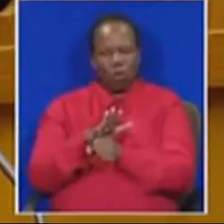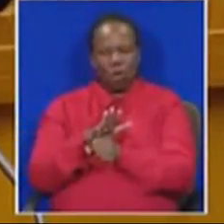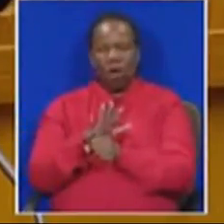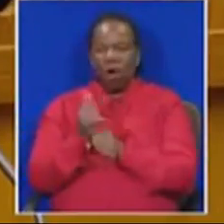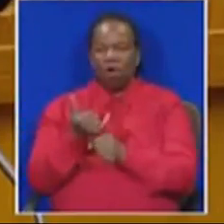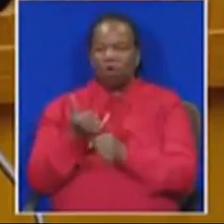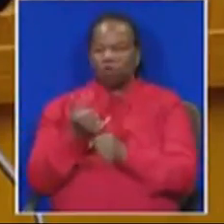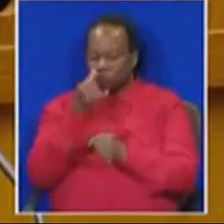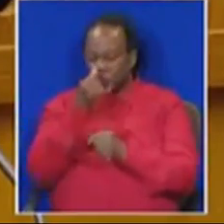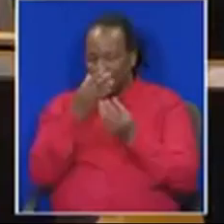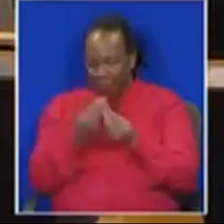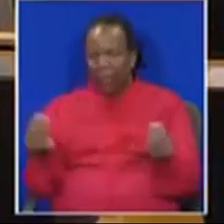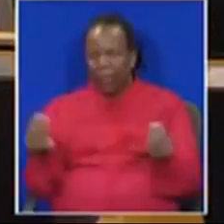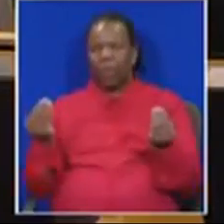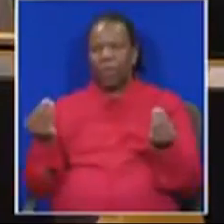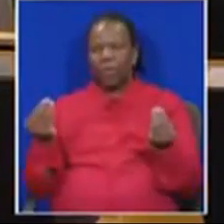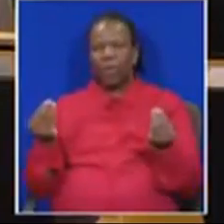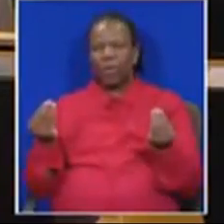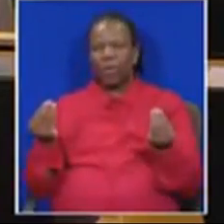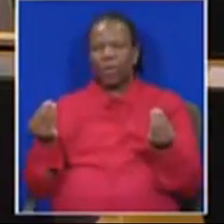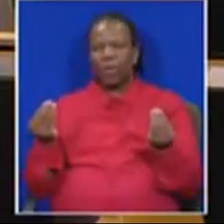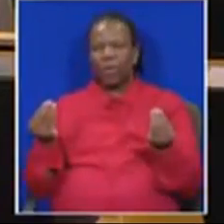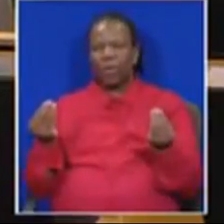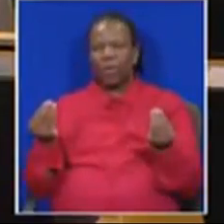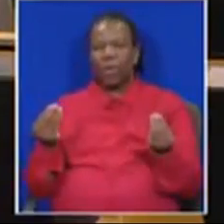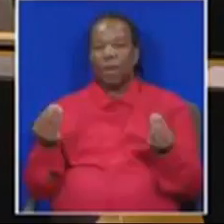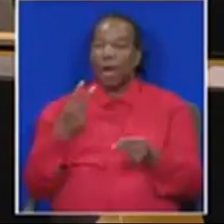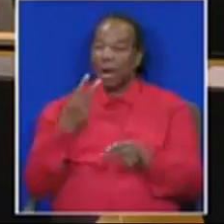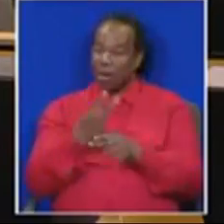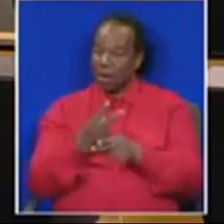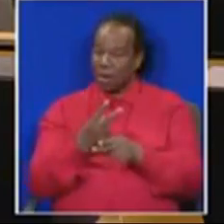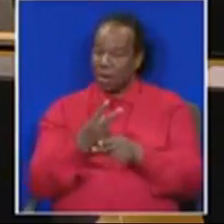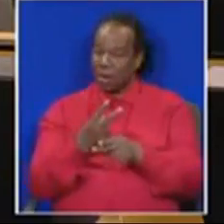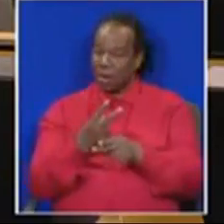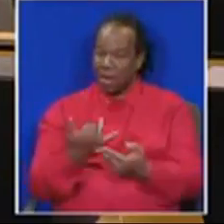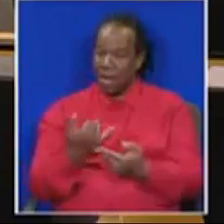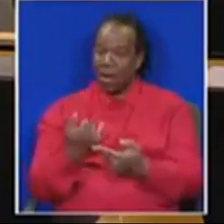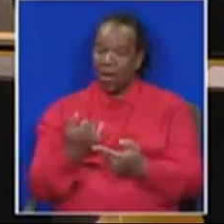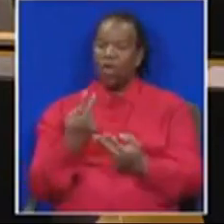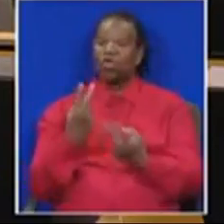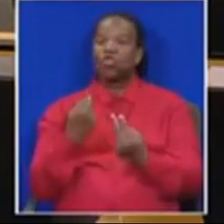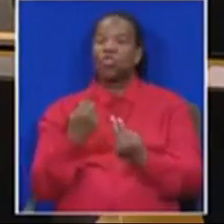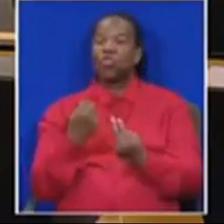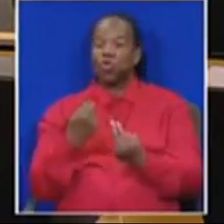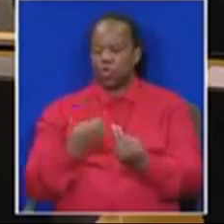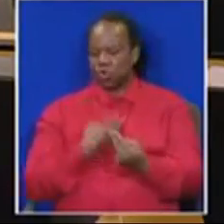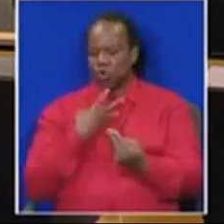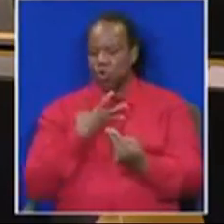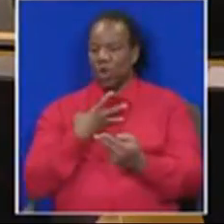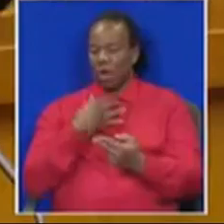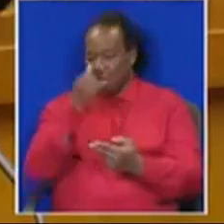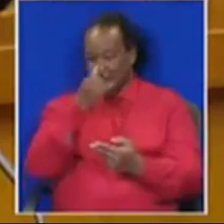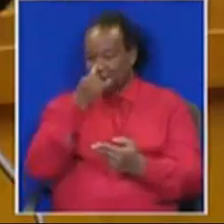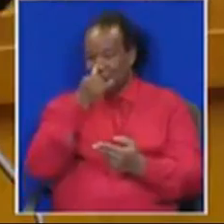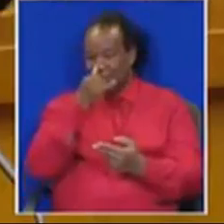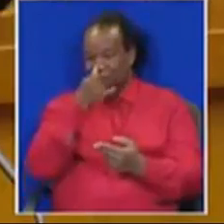crime. The introduction of a youth crime prevention strategy will empower and